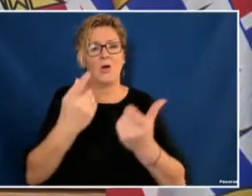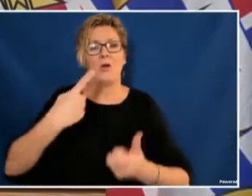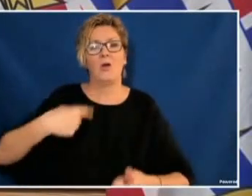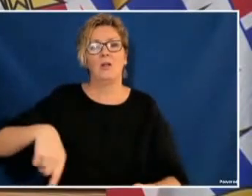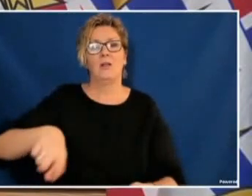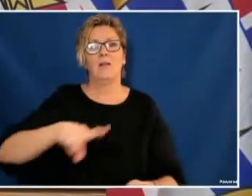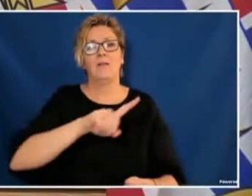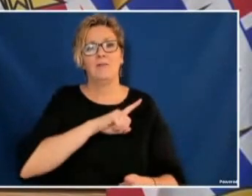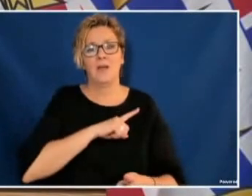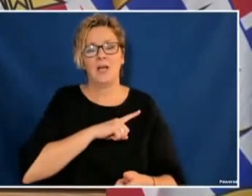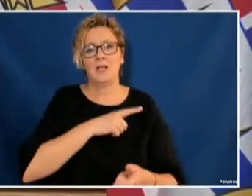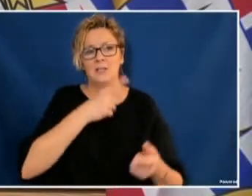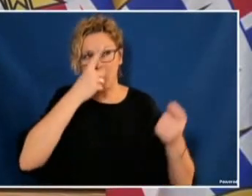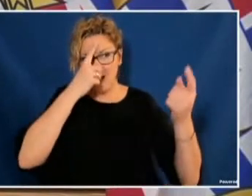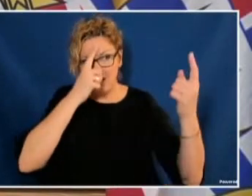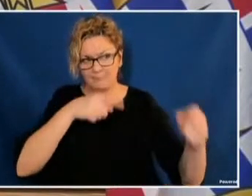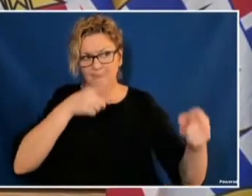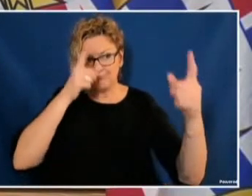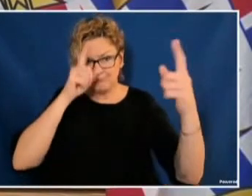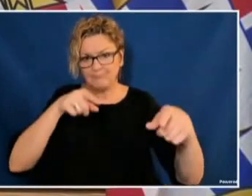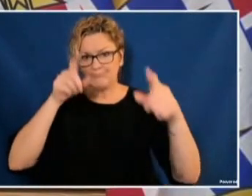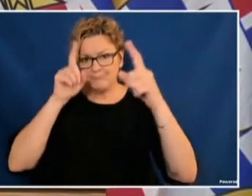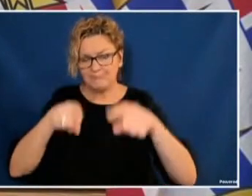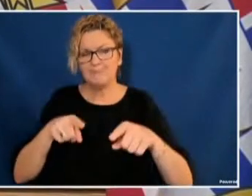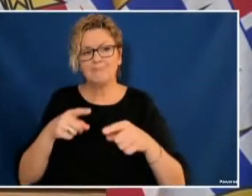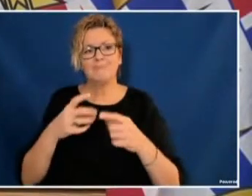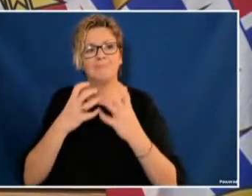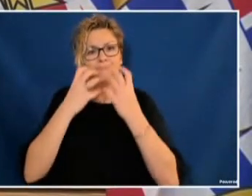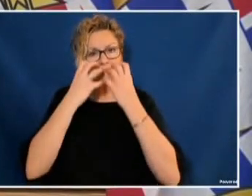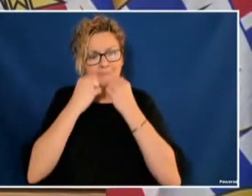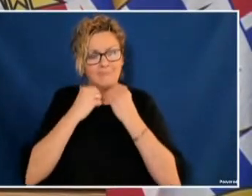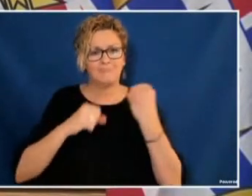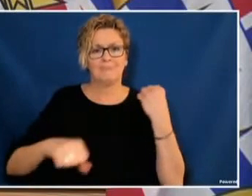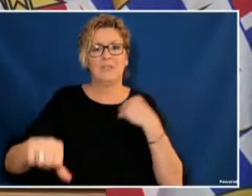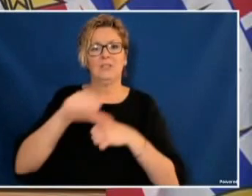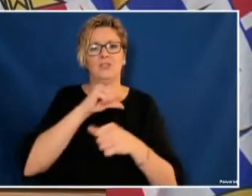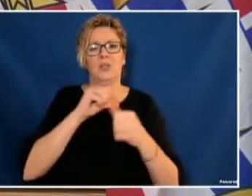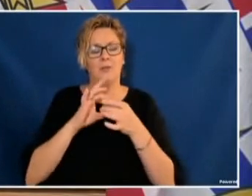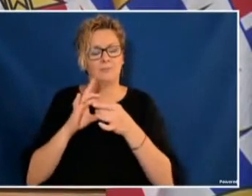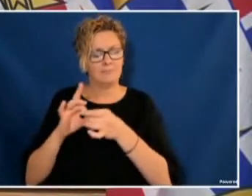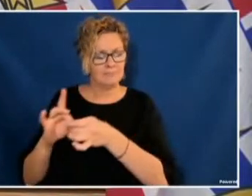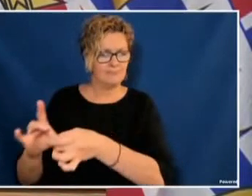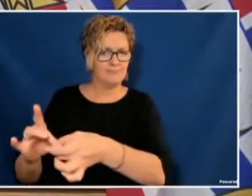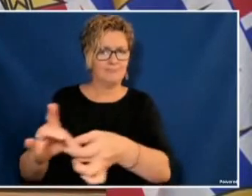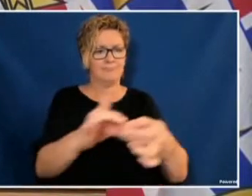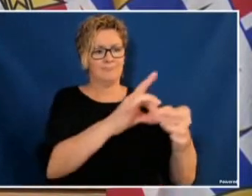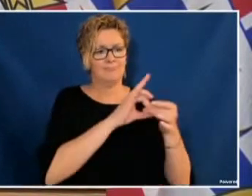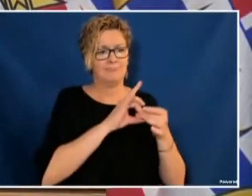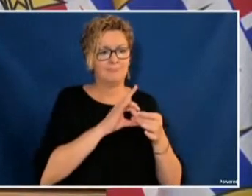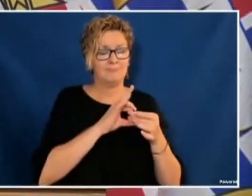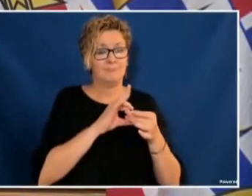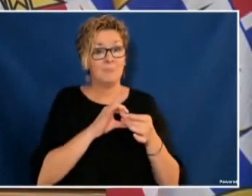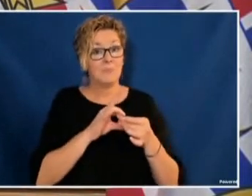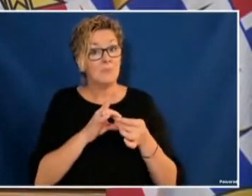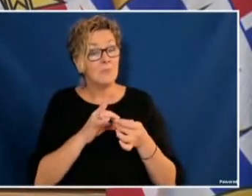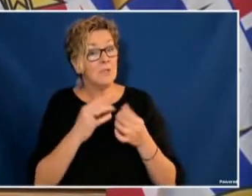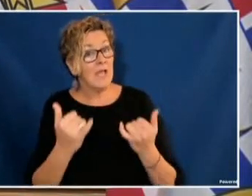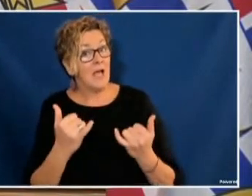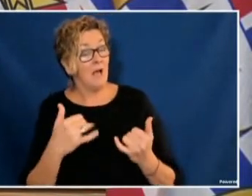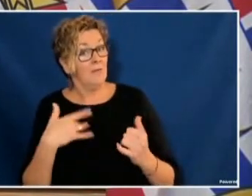ask you, please, do your part today to show community, to slow our transmission, to